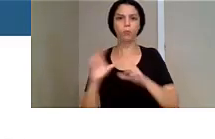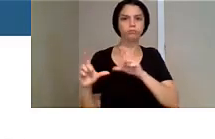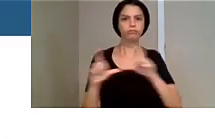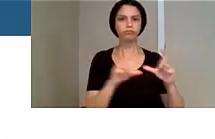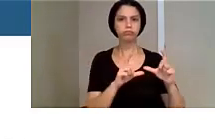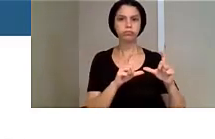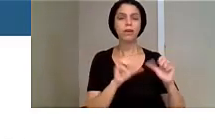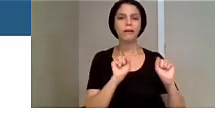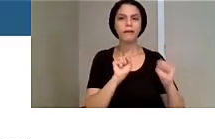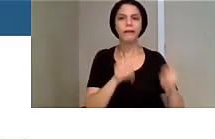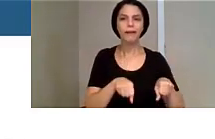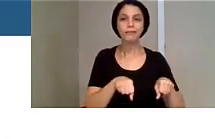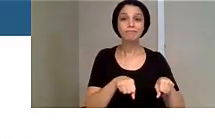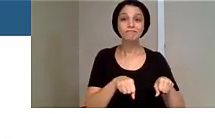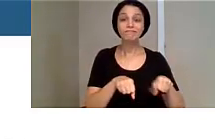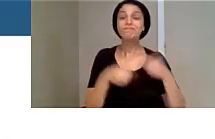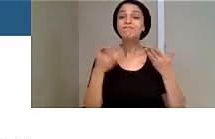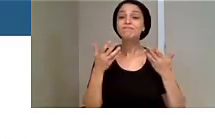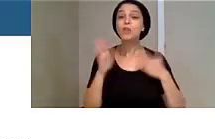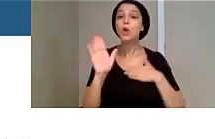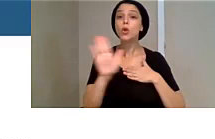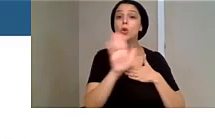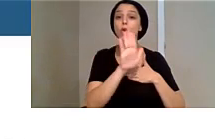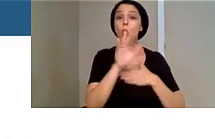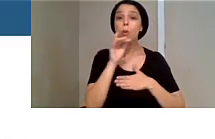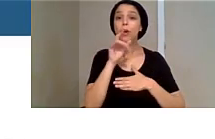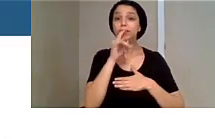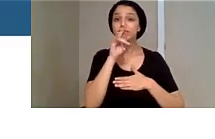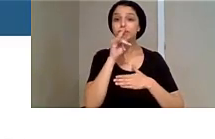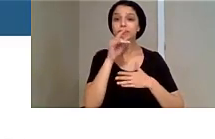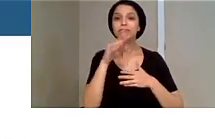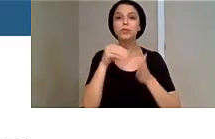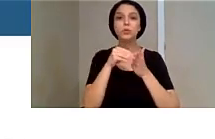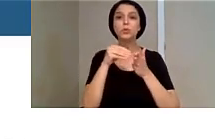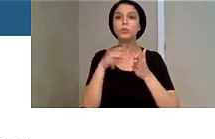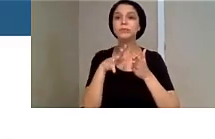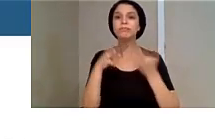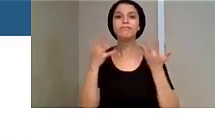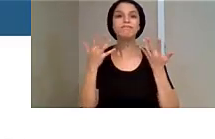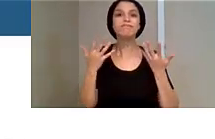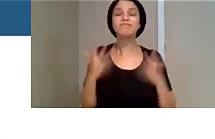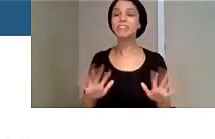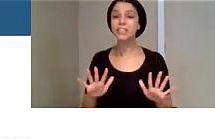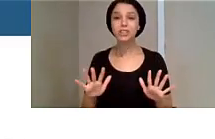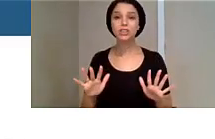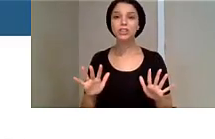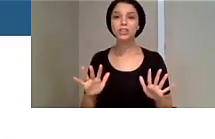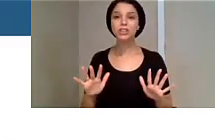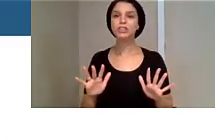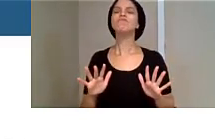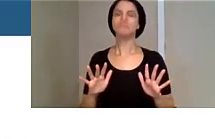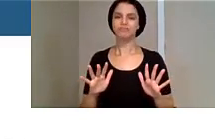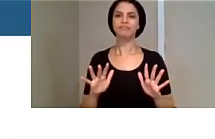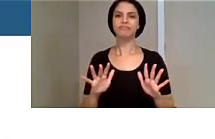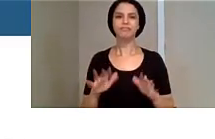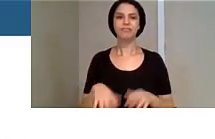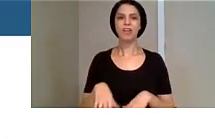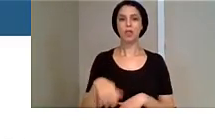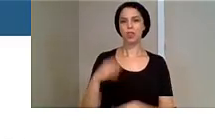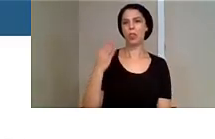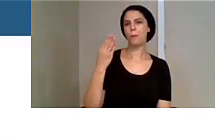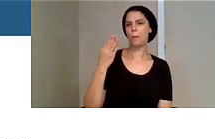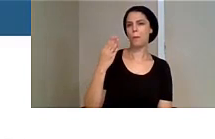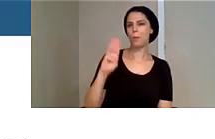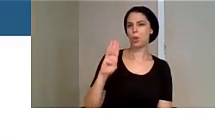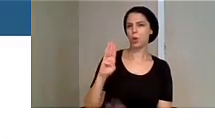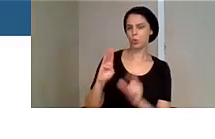right. After your child has put their content into that, they would click on that blue submit button that we see